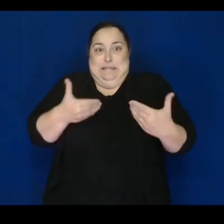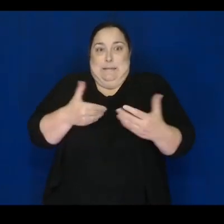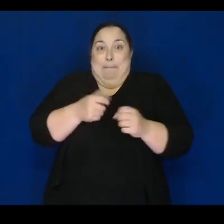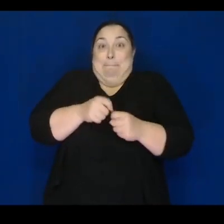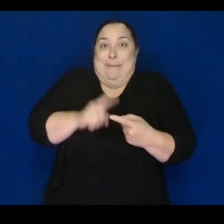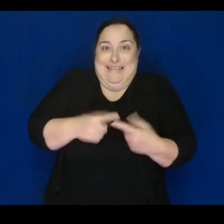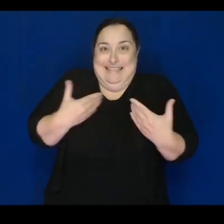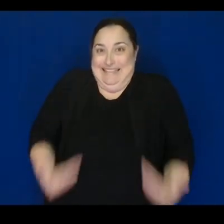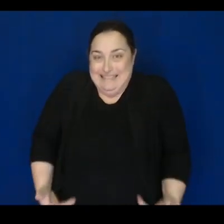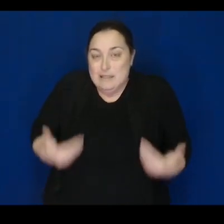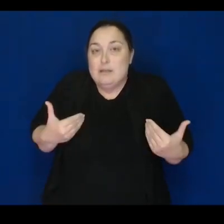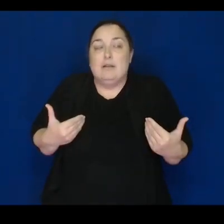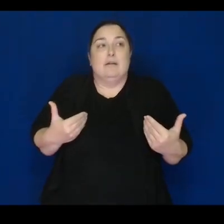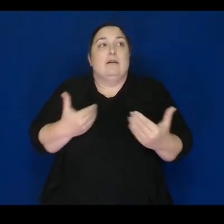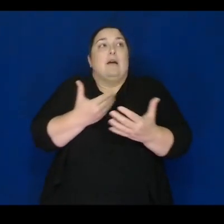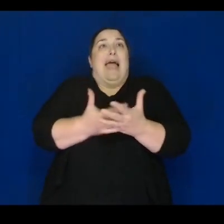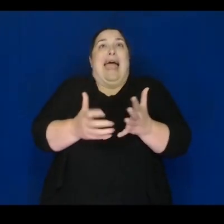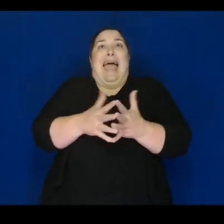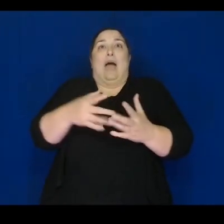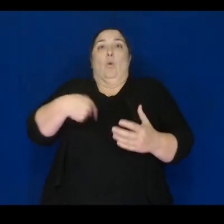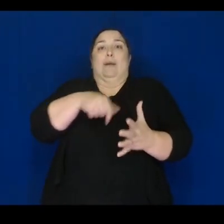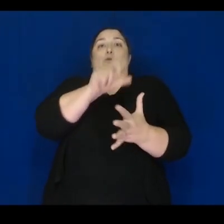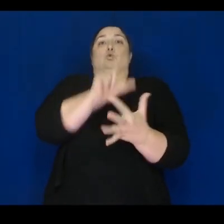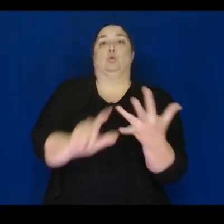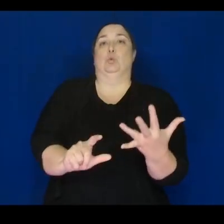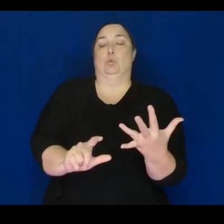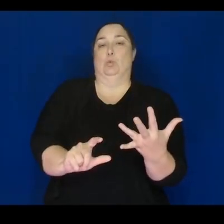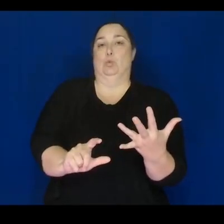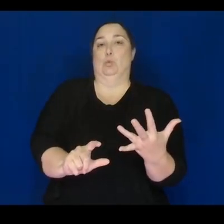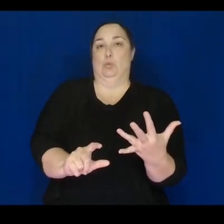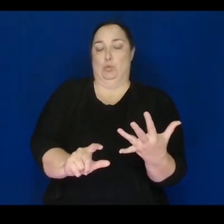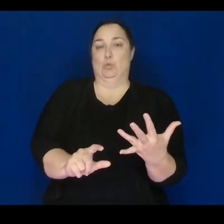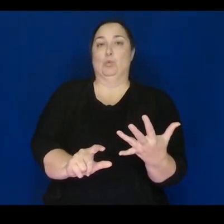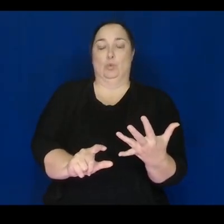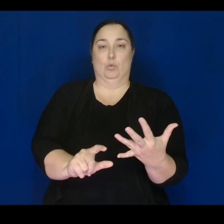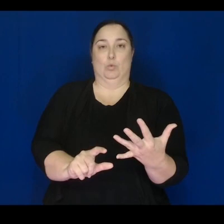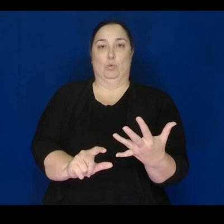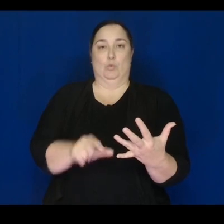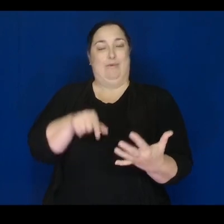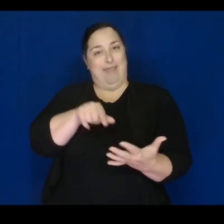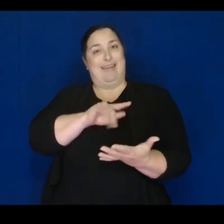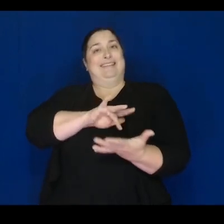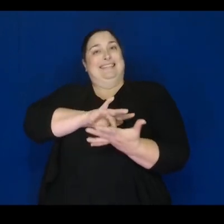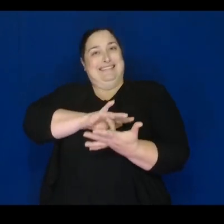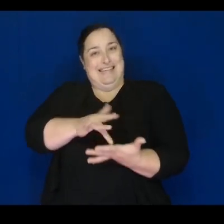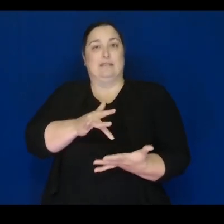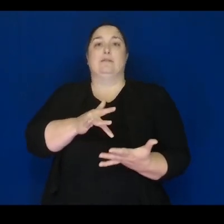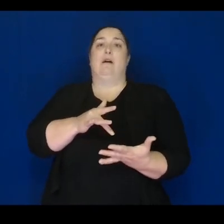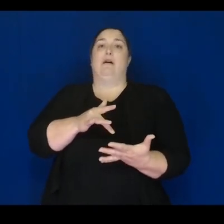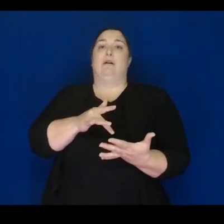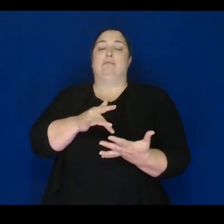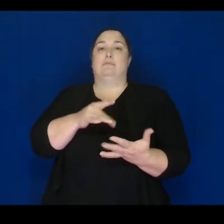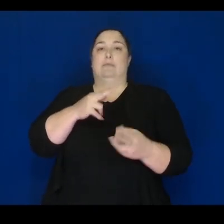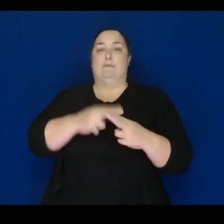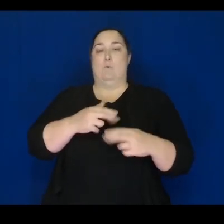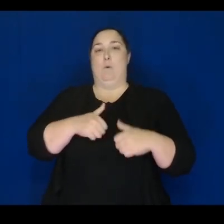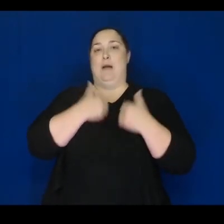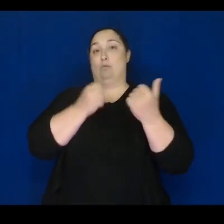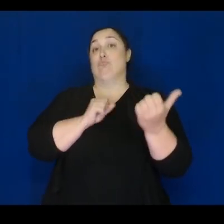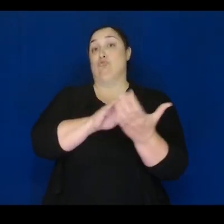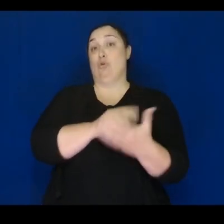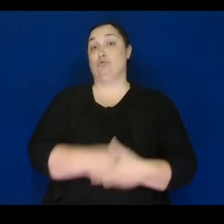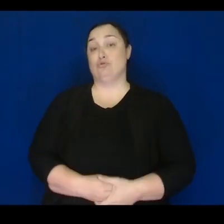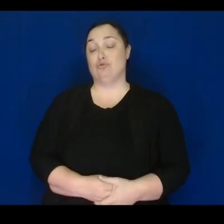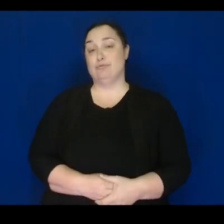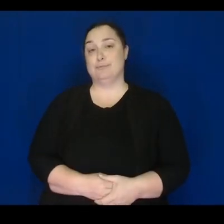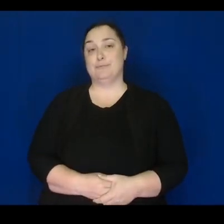but also how we do things in this world as well. And that's really the centre of what we do, what we're really aiming to do